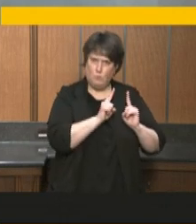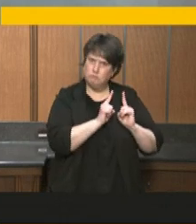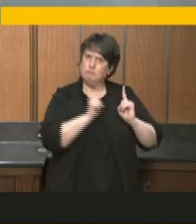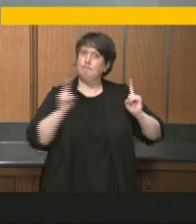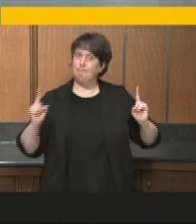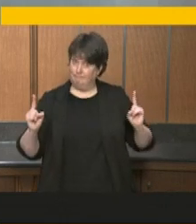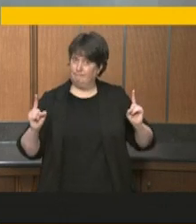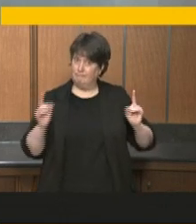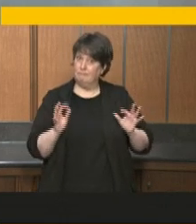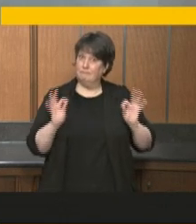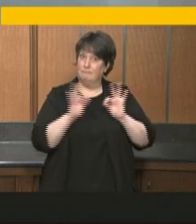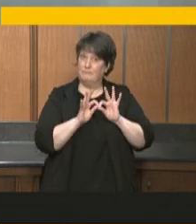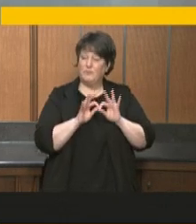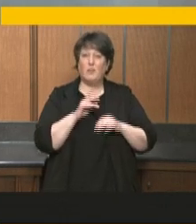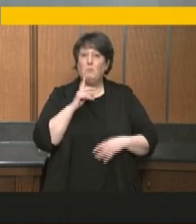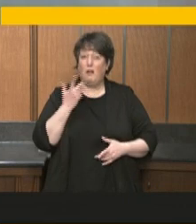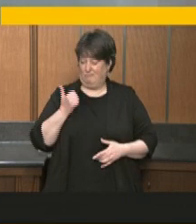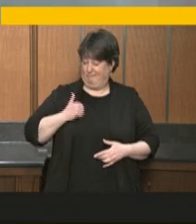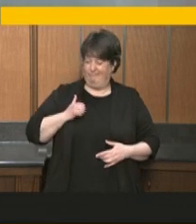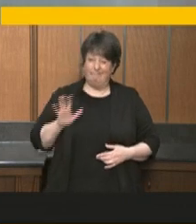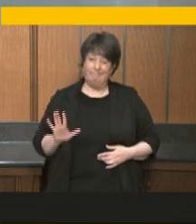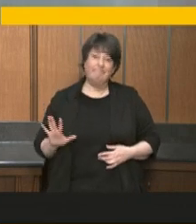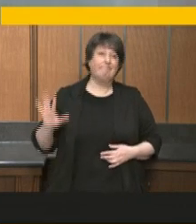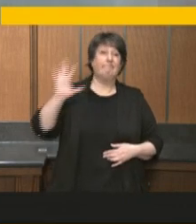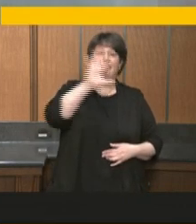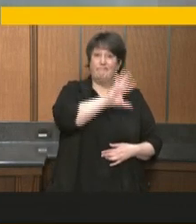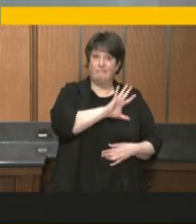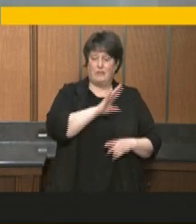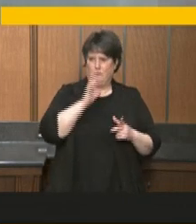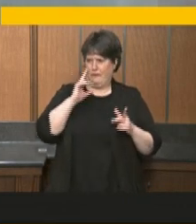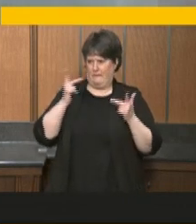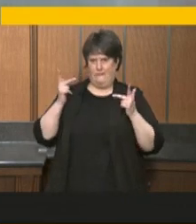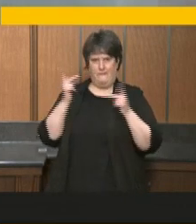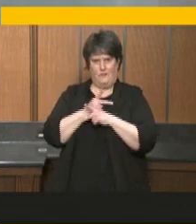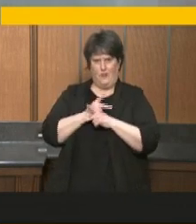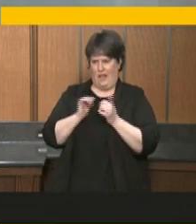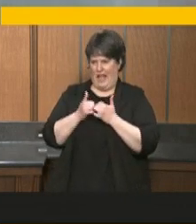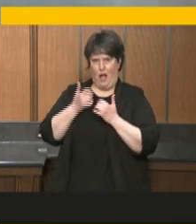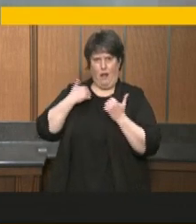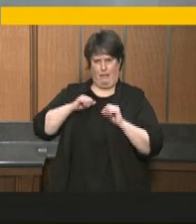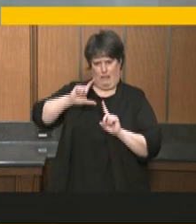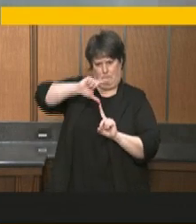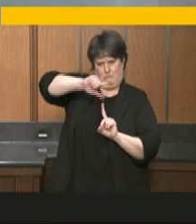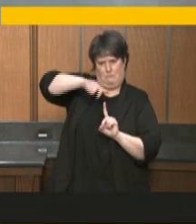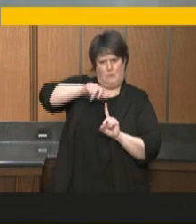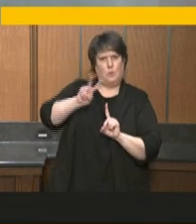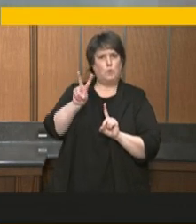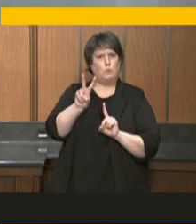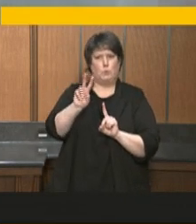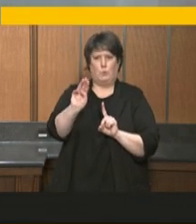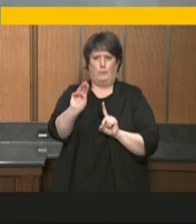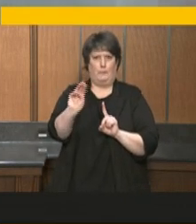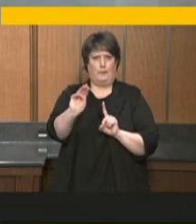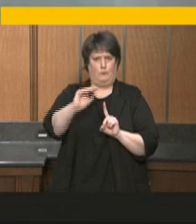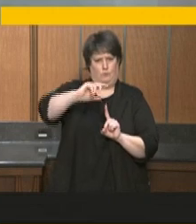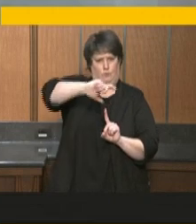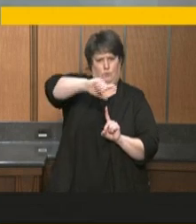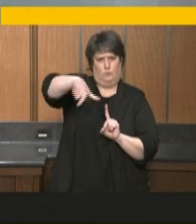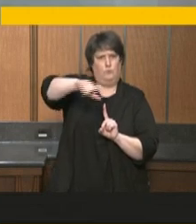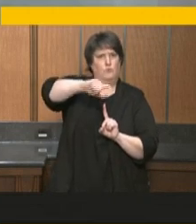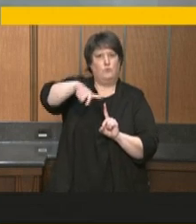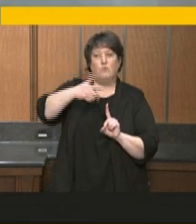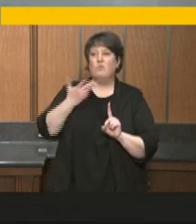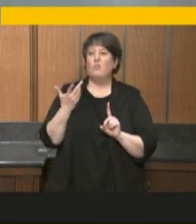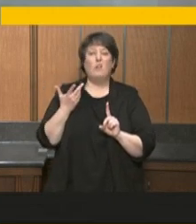country, people are looking at different ways to maintain that 2-meter distance by staying home from